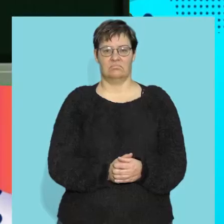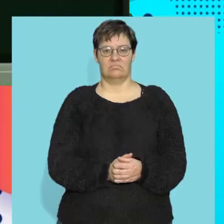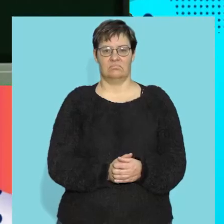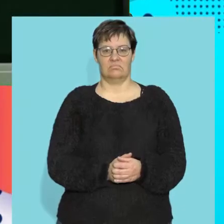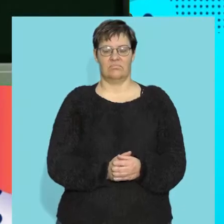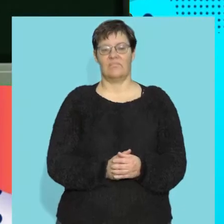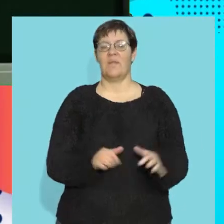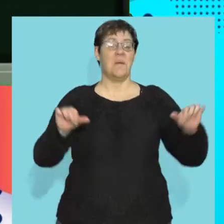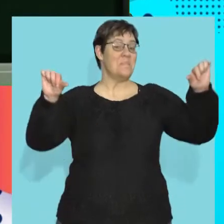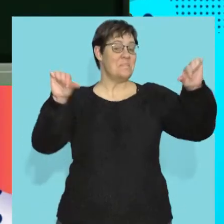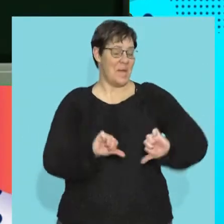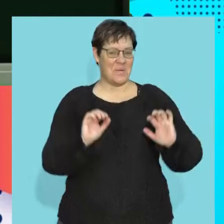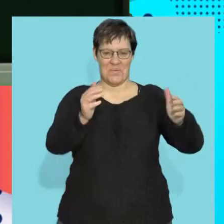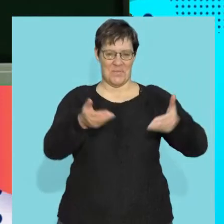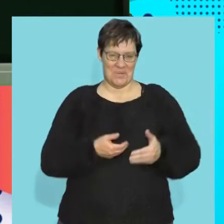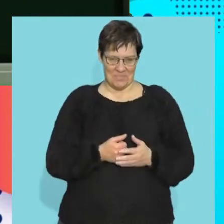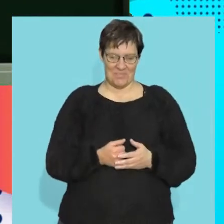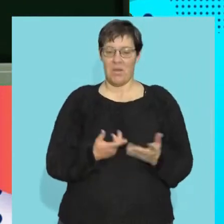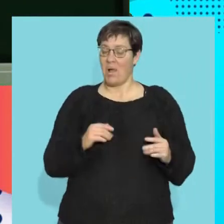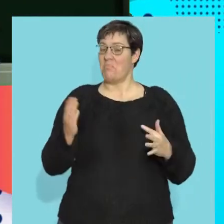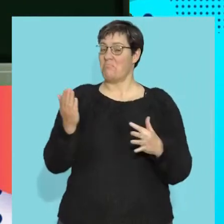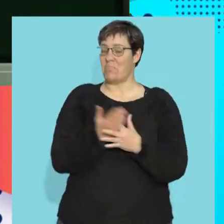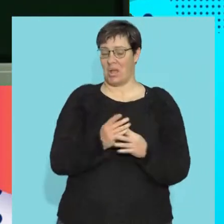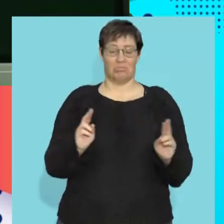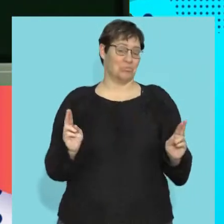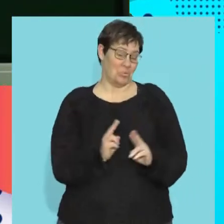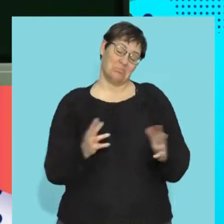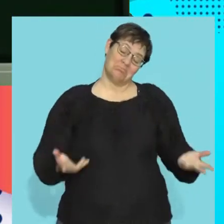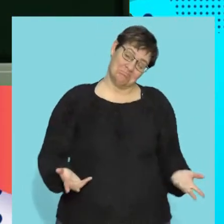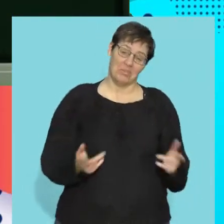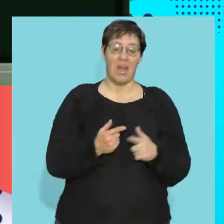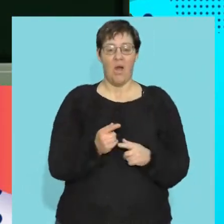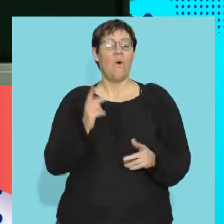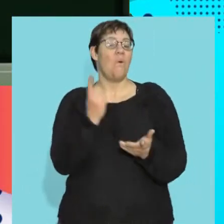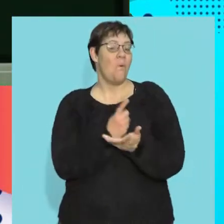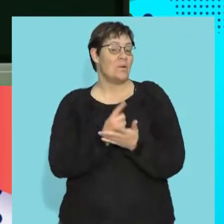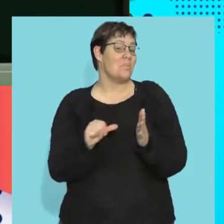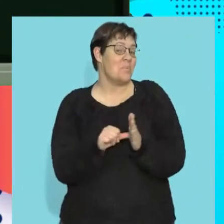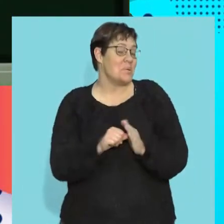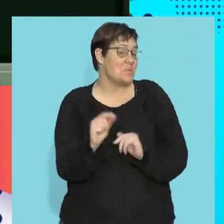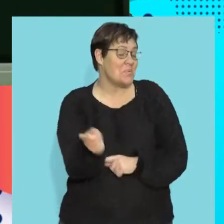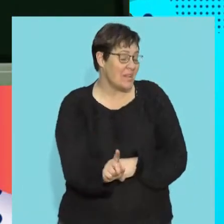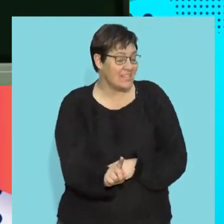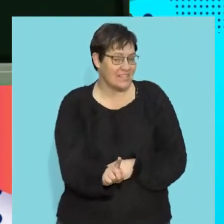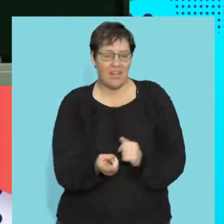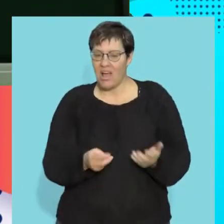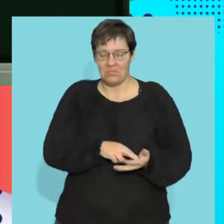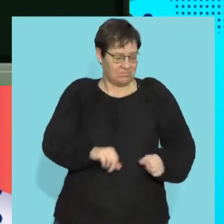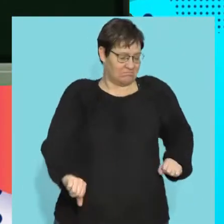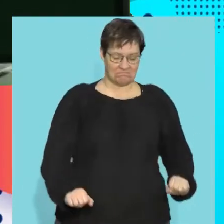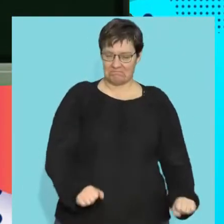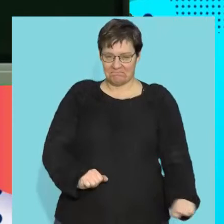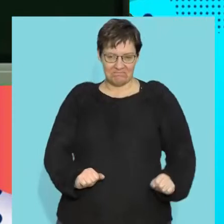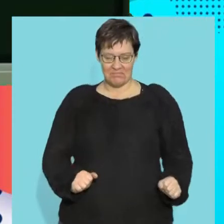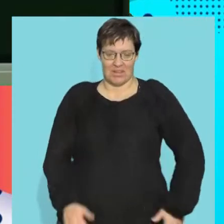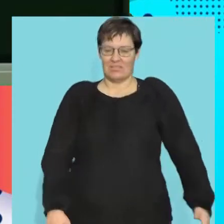Welcome back, Life Sciences, from your short little break. As I say to you, always important, get up, shake those legs, shake those